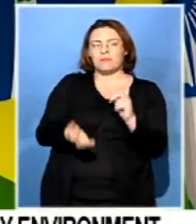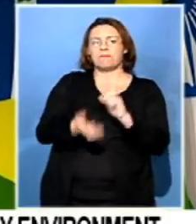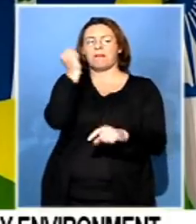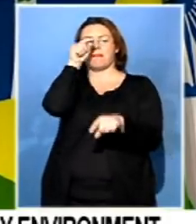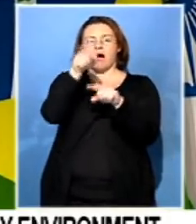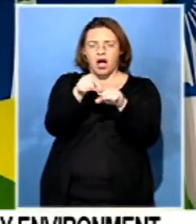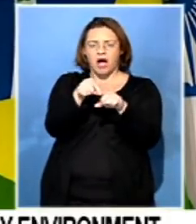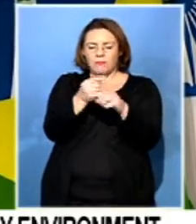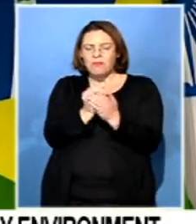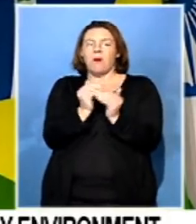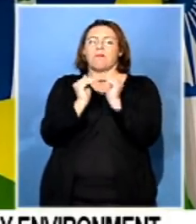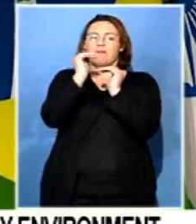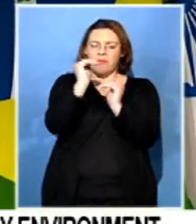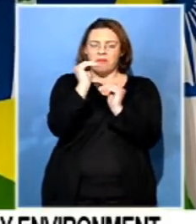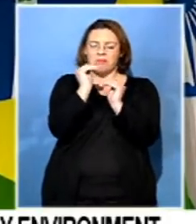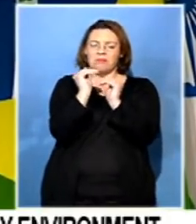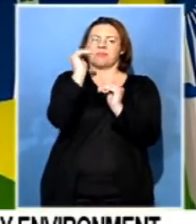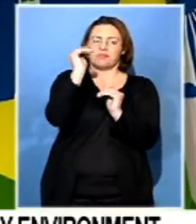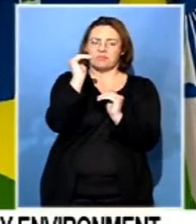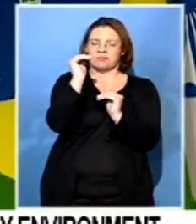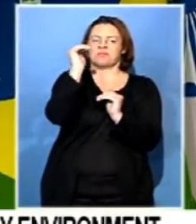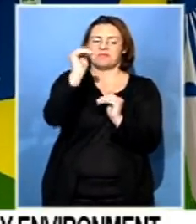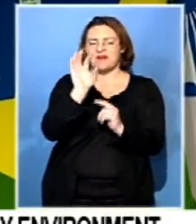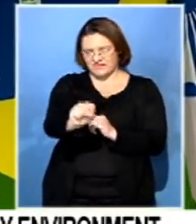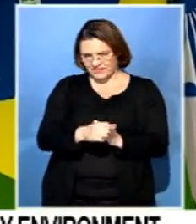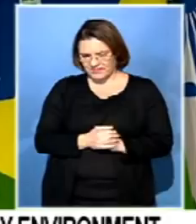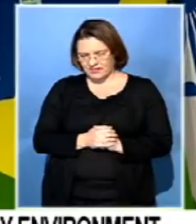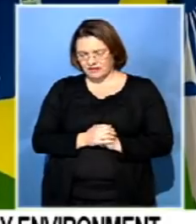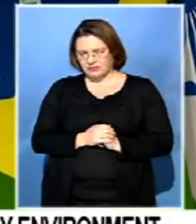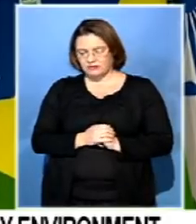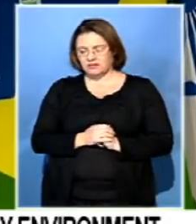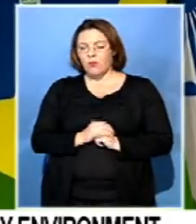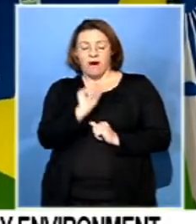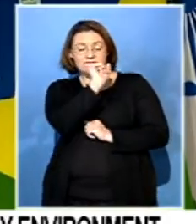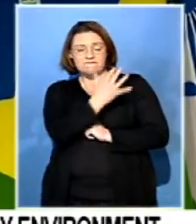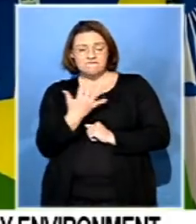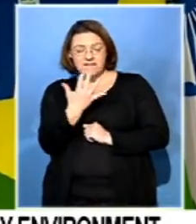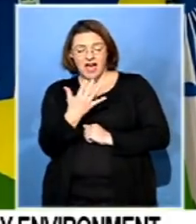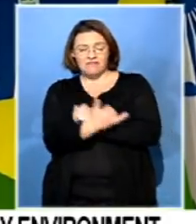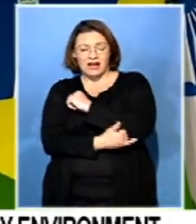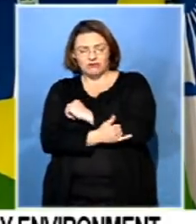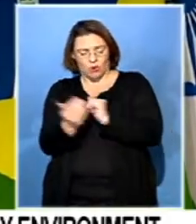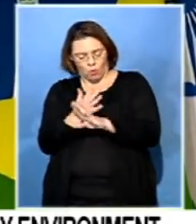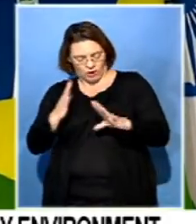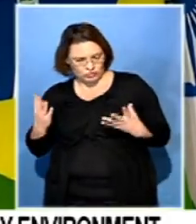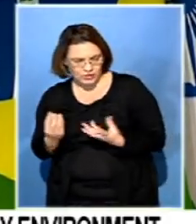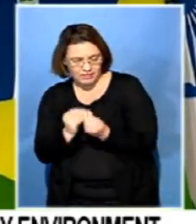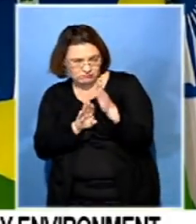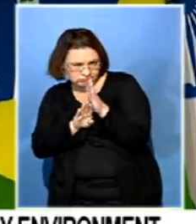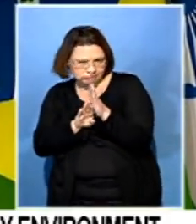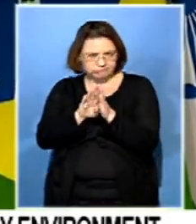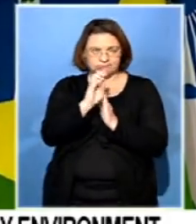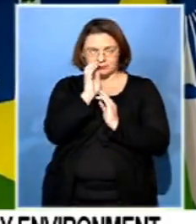reach new heights. I am convinced that when our five countries forge ahead together, we